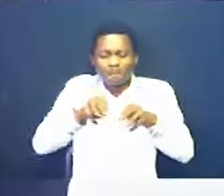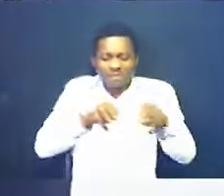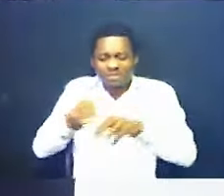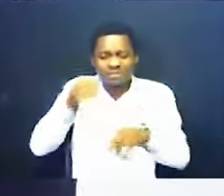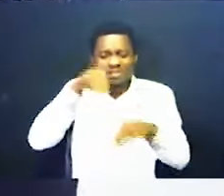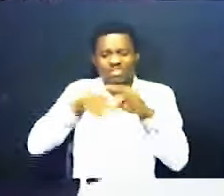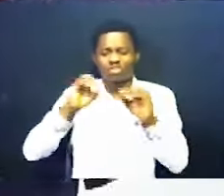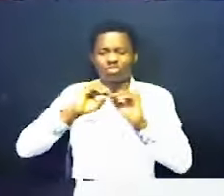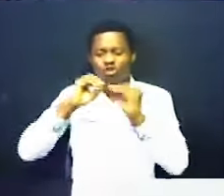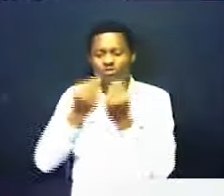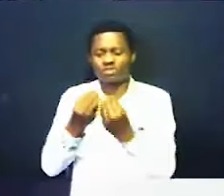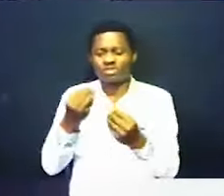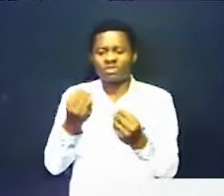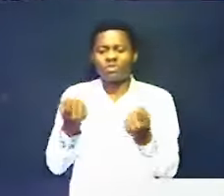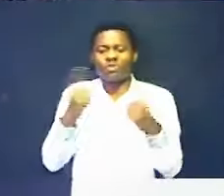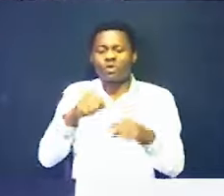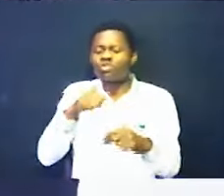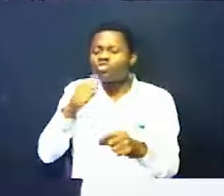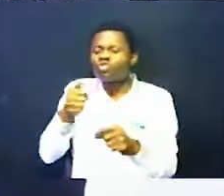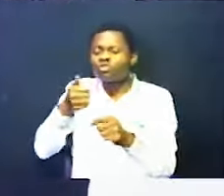regulations.